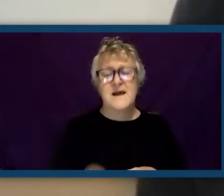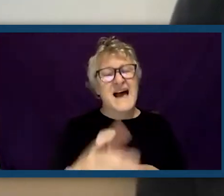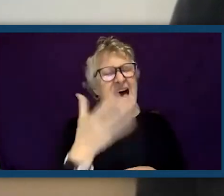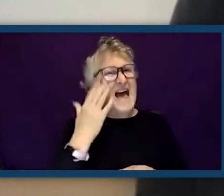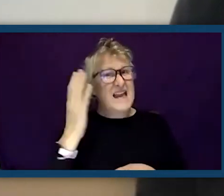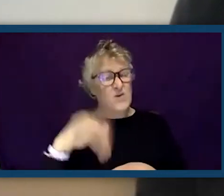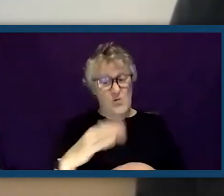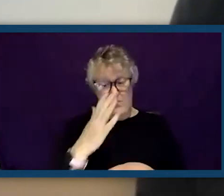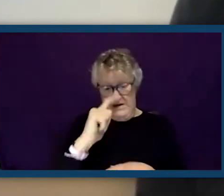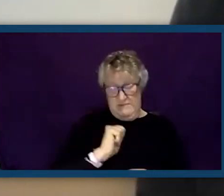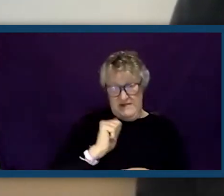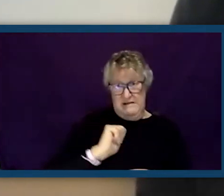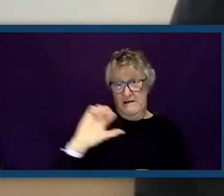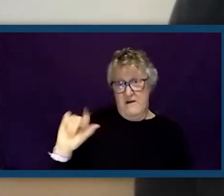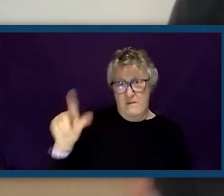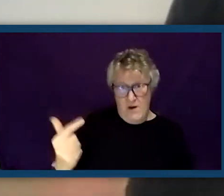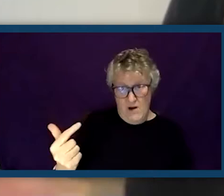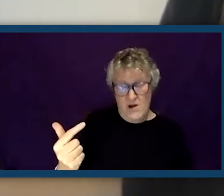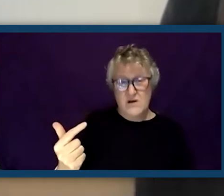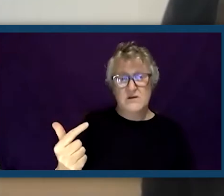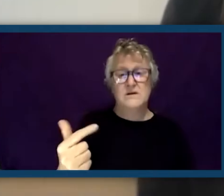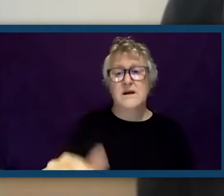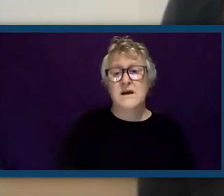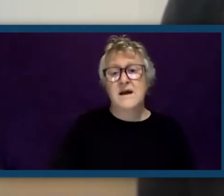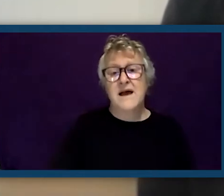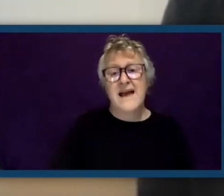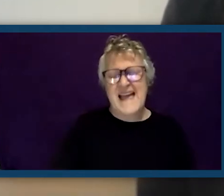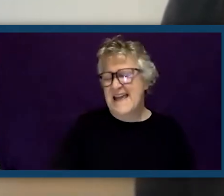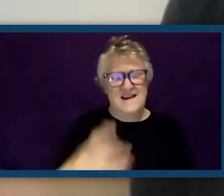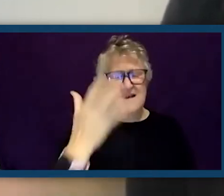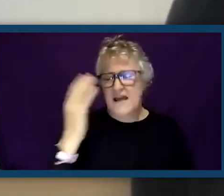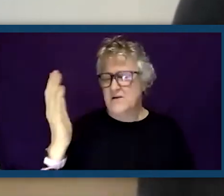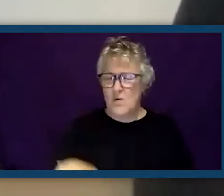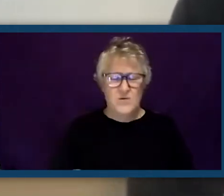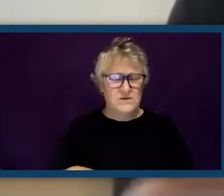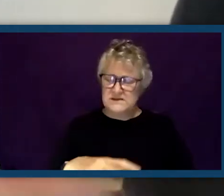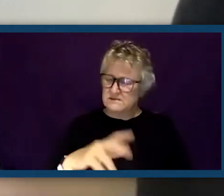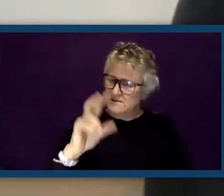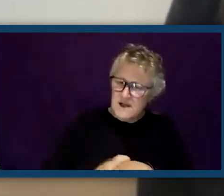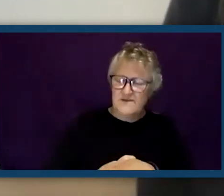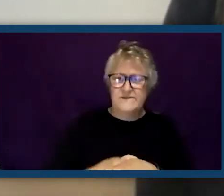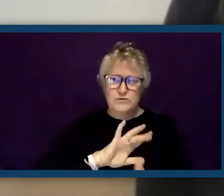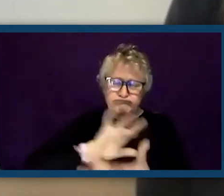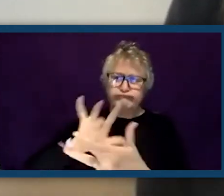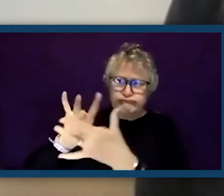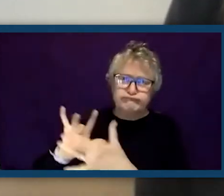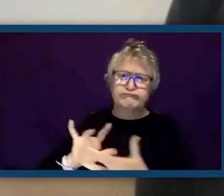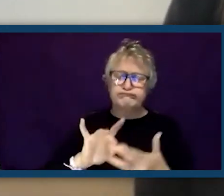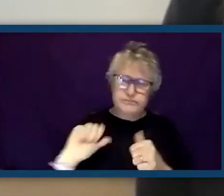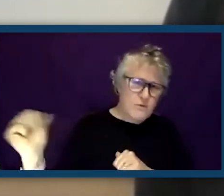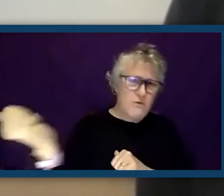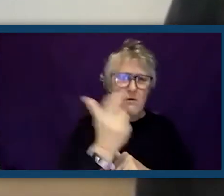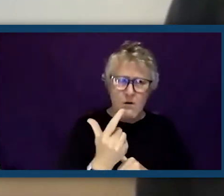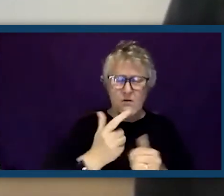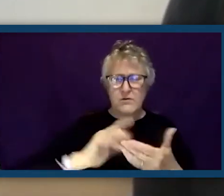communities. I am a child of refugees, and the Hmong community is super new here in the